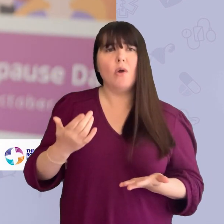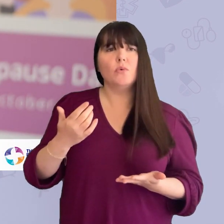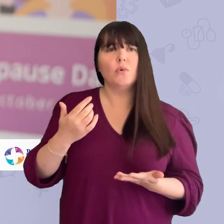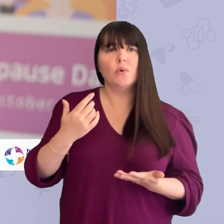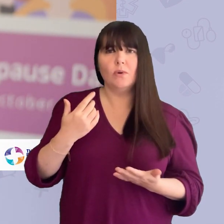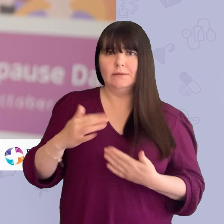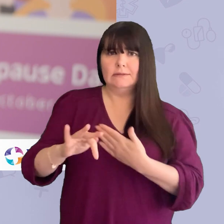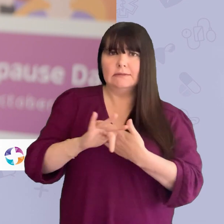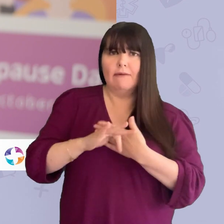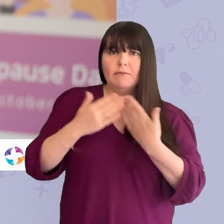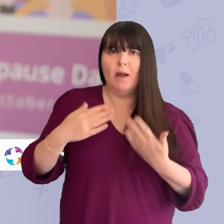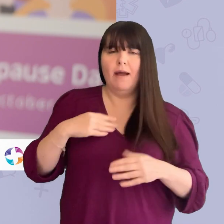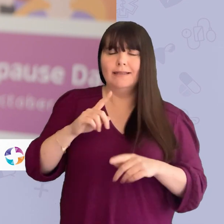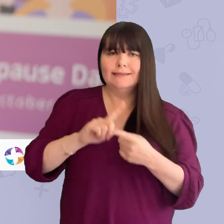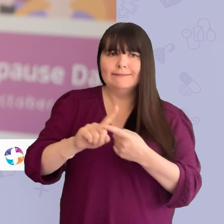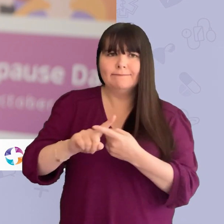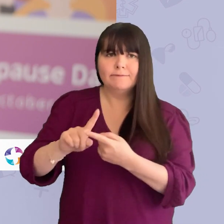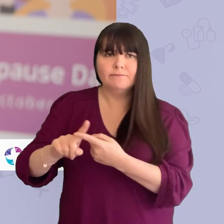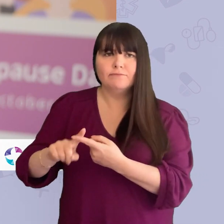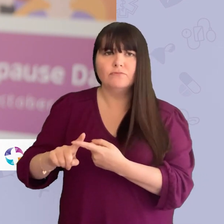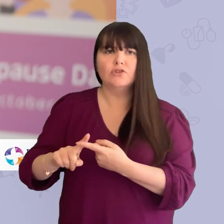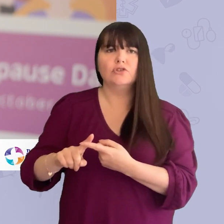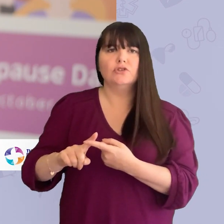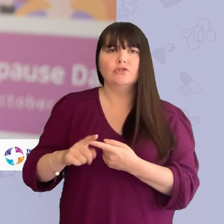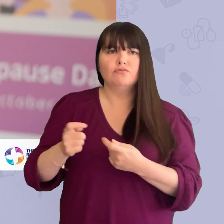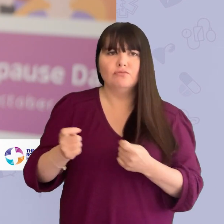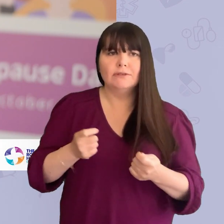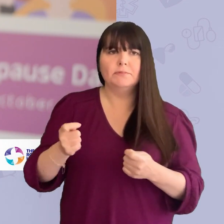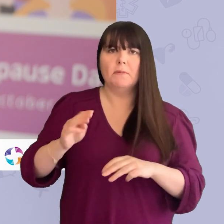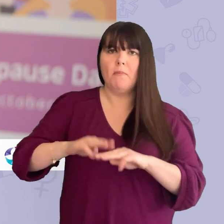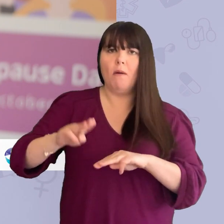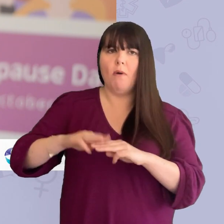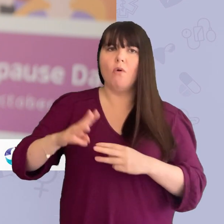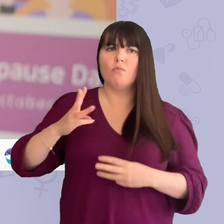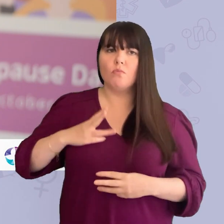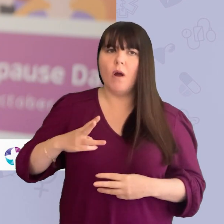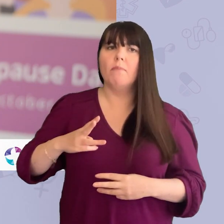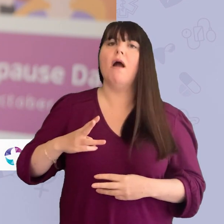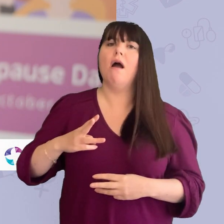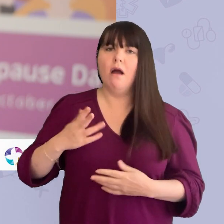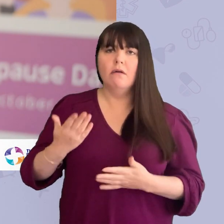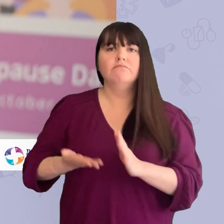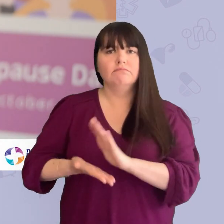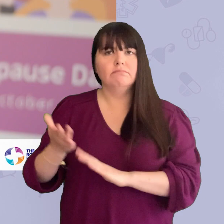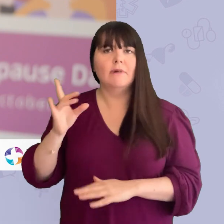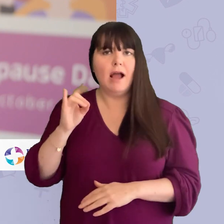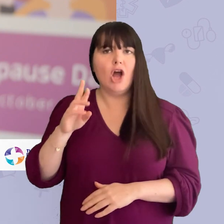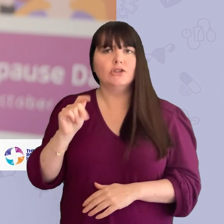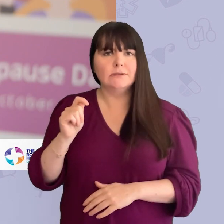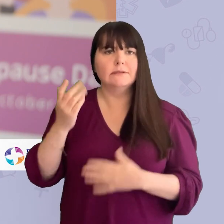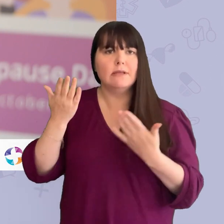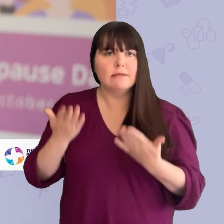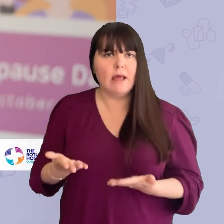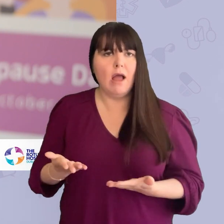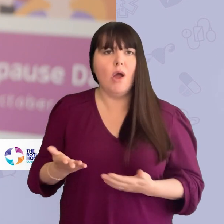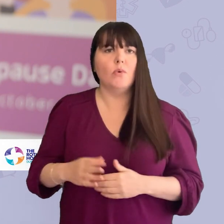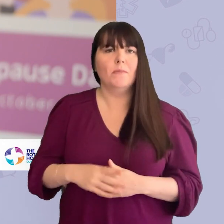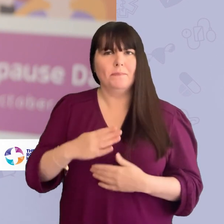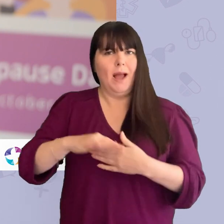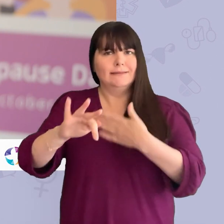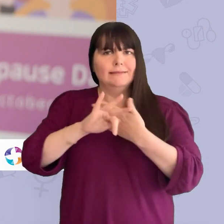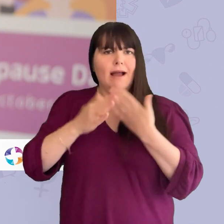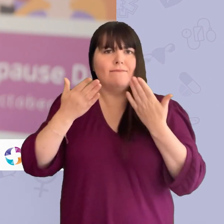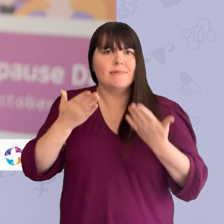think that's why women are starting to talk about it more, and as more women go on HRT and realise that the new forms are safer, it becomes